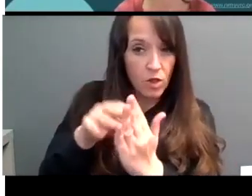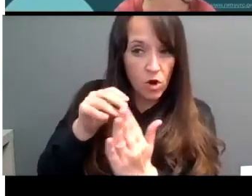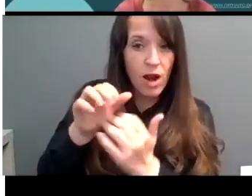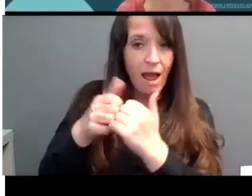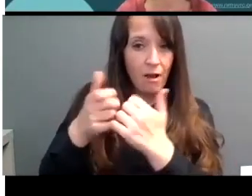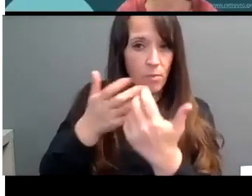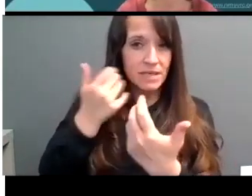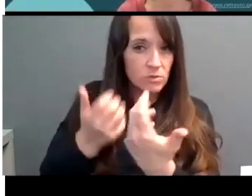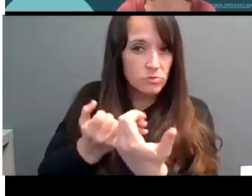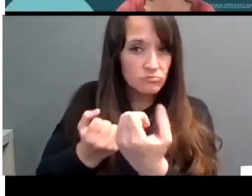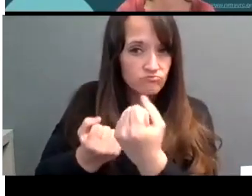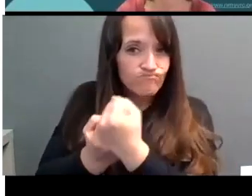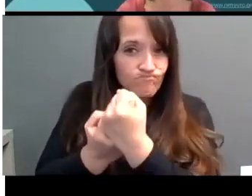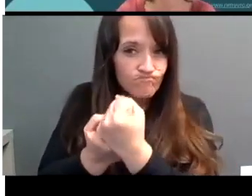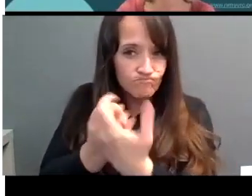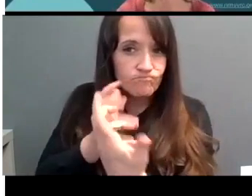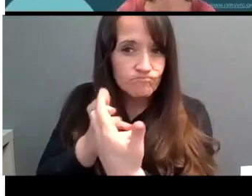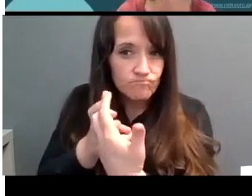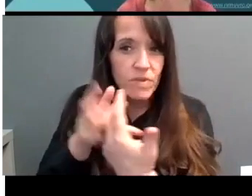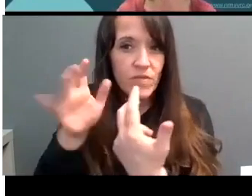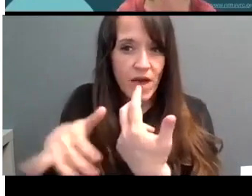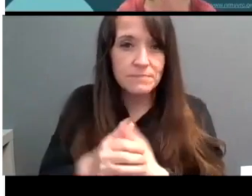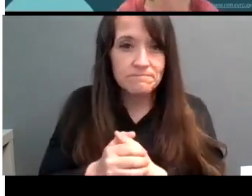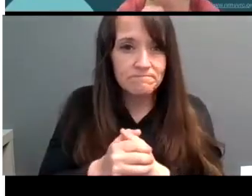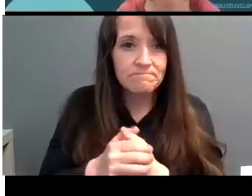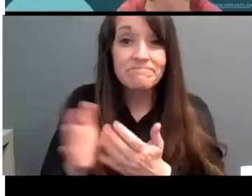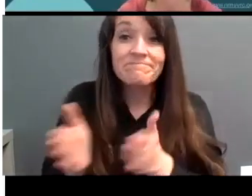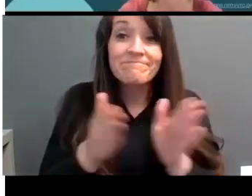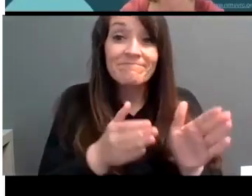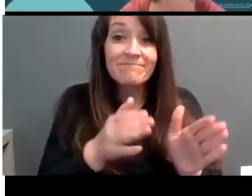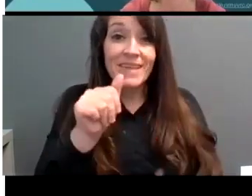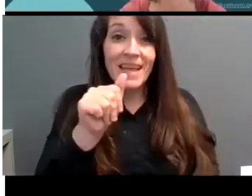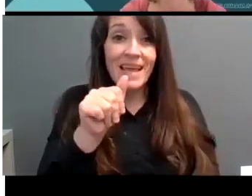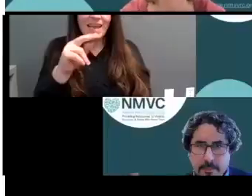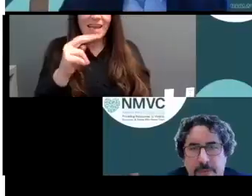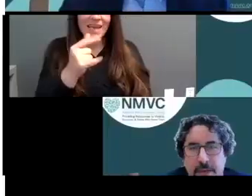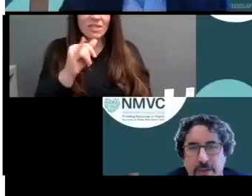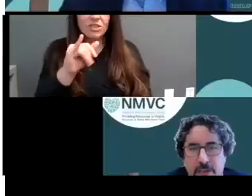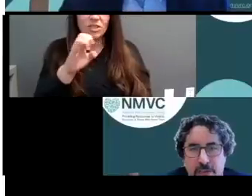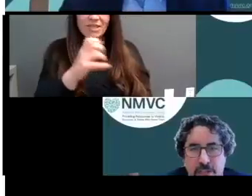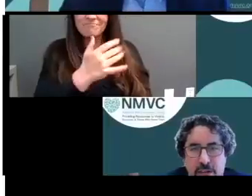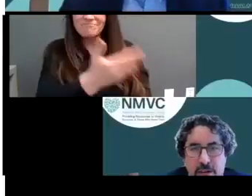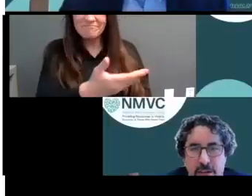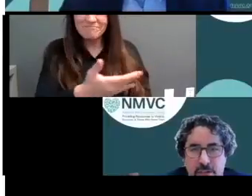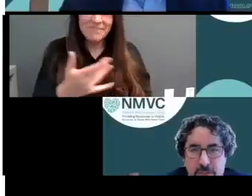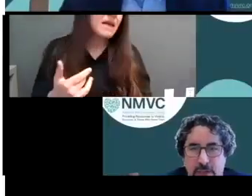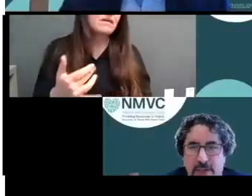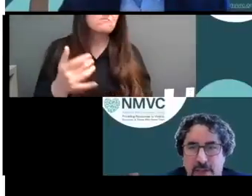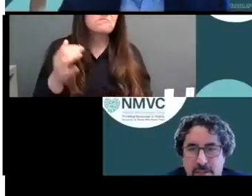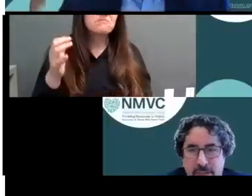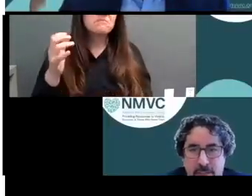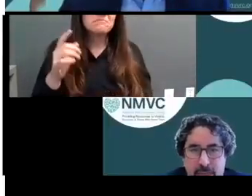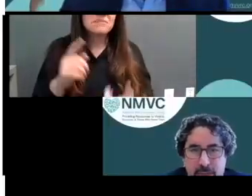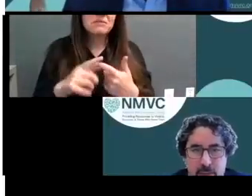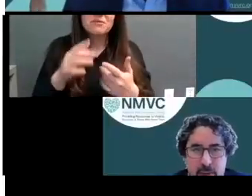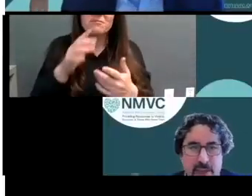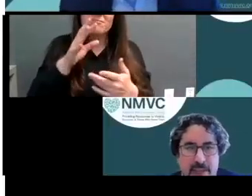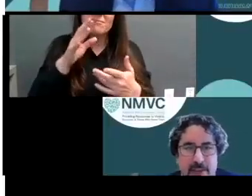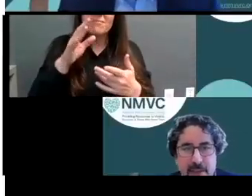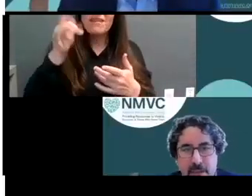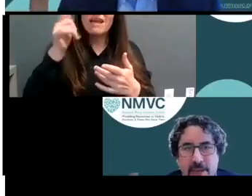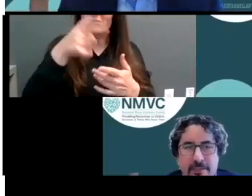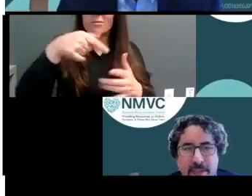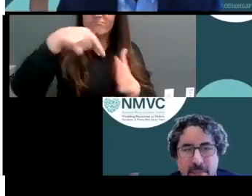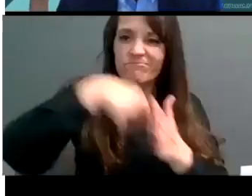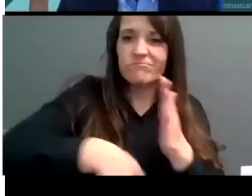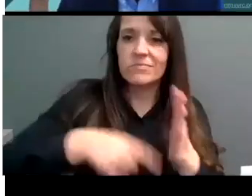to any questions anybody has about the critical importance of caregivers. All right, thanks, Rochelle, for sharing all this information, making it really clear